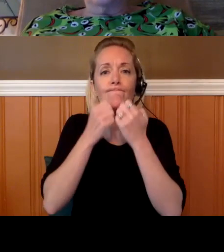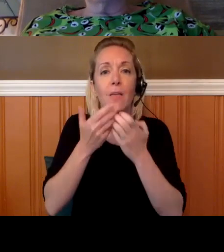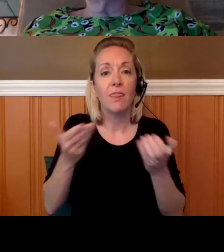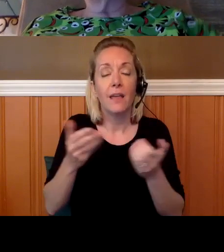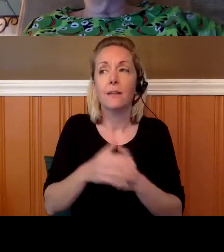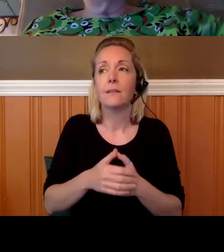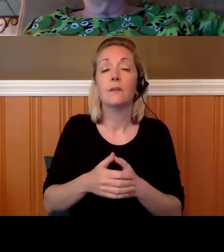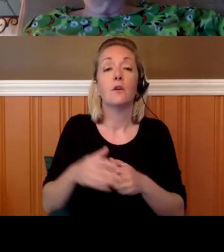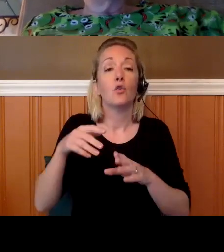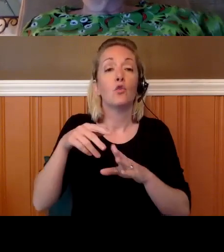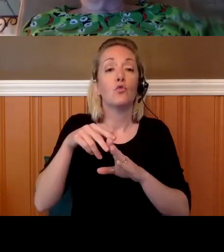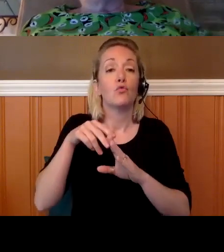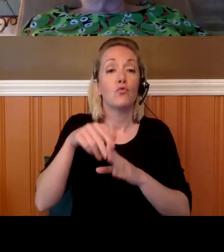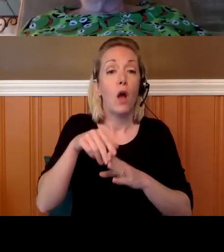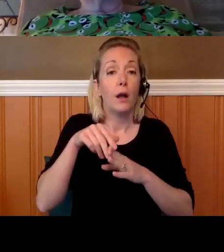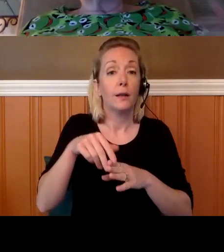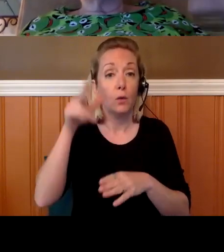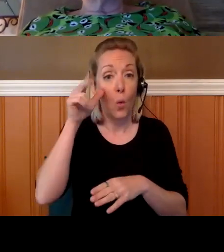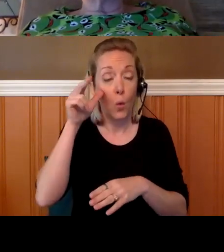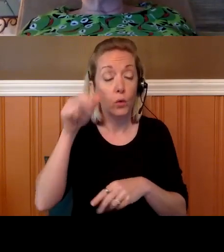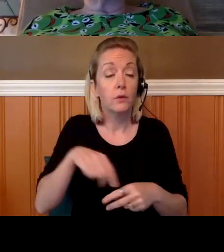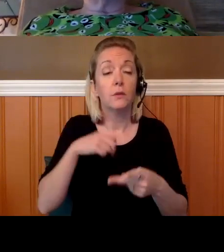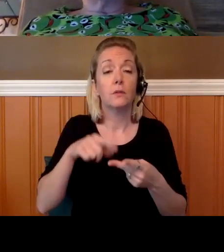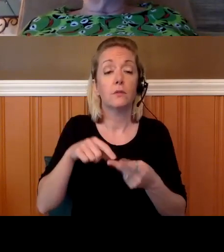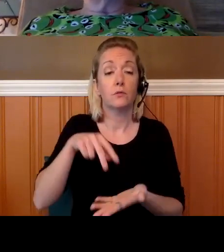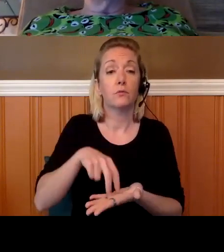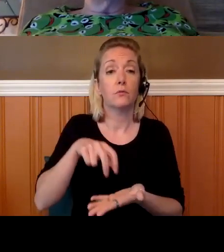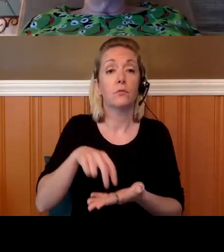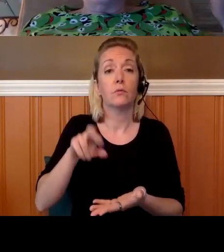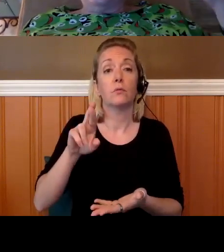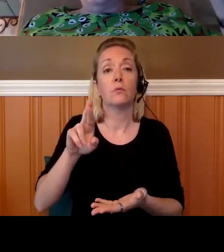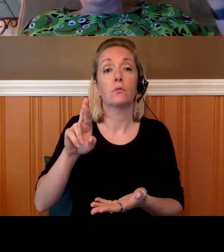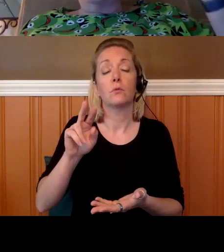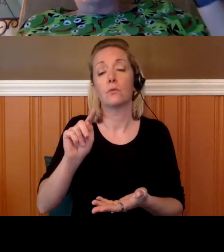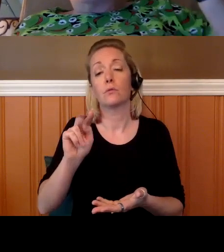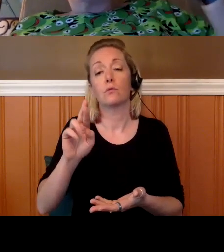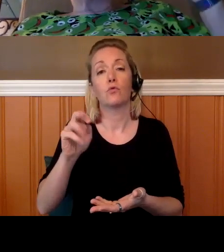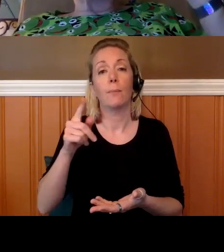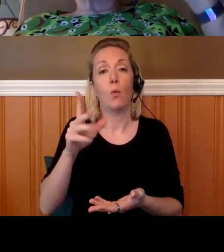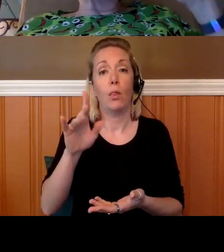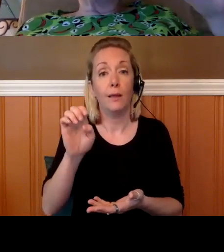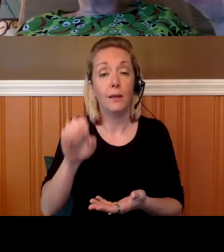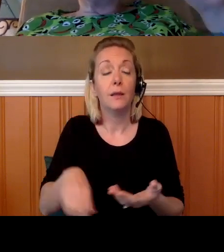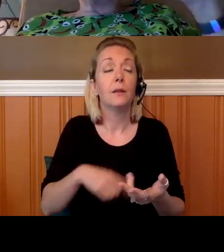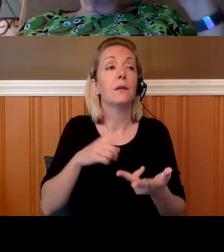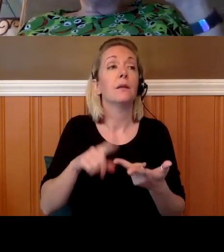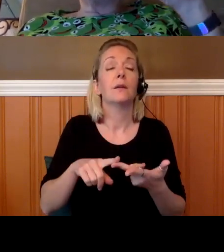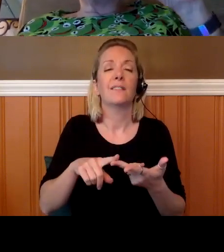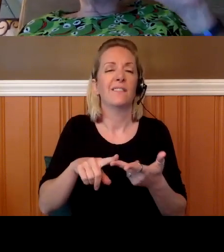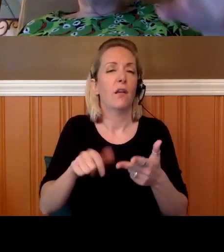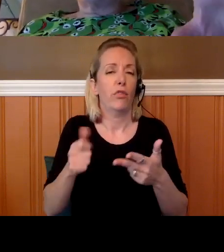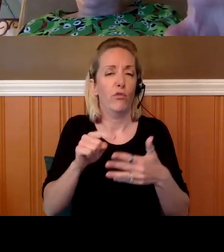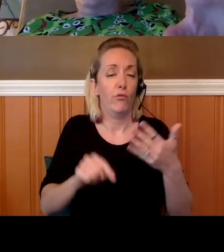trampoline was one, something else was one. And we took photos of those things. And